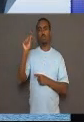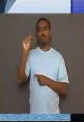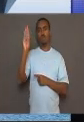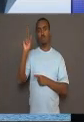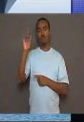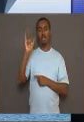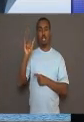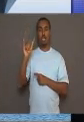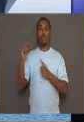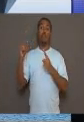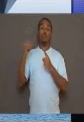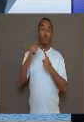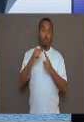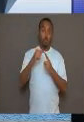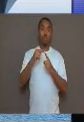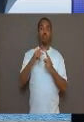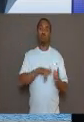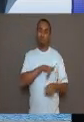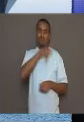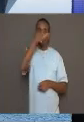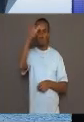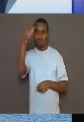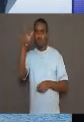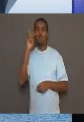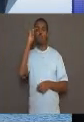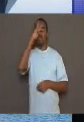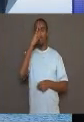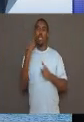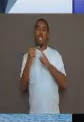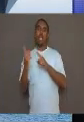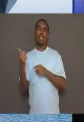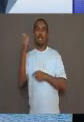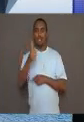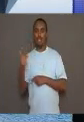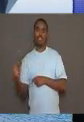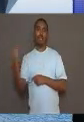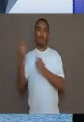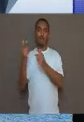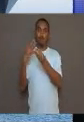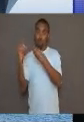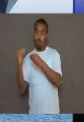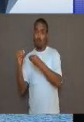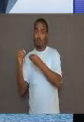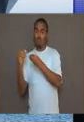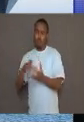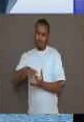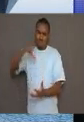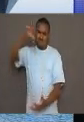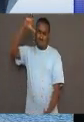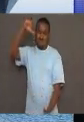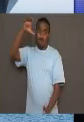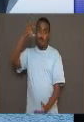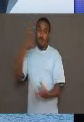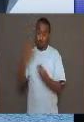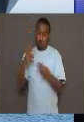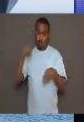by air to Nairobi, where an Addis Ababa trader bought several pairs